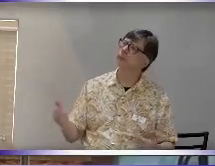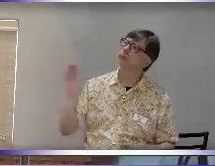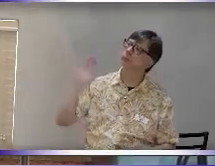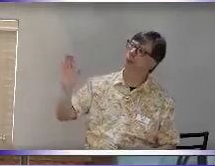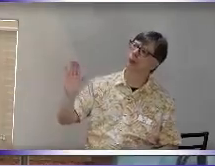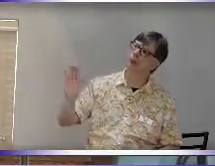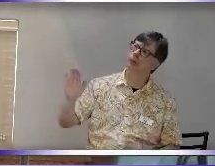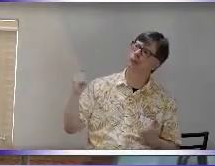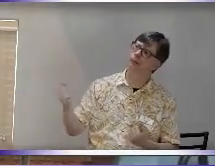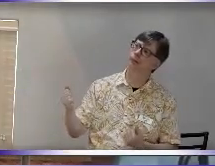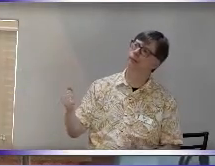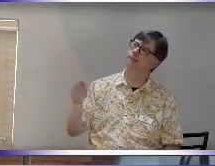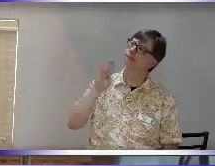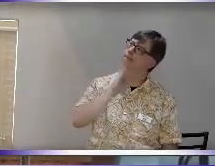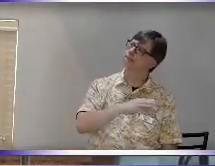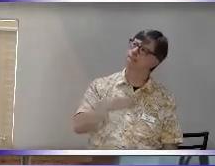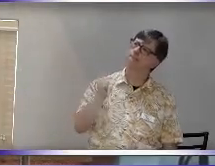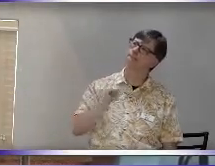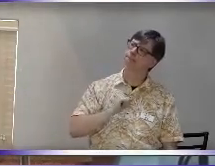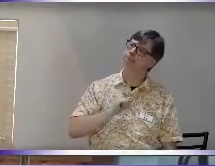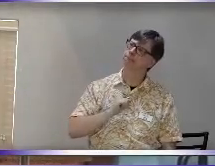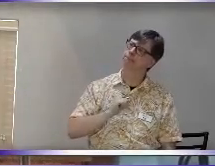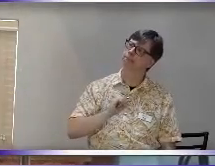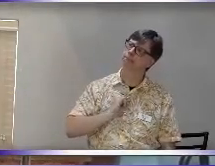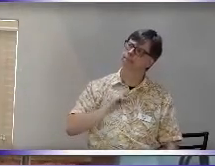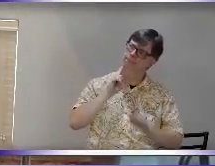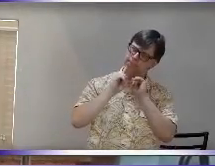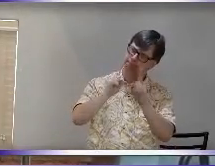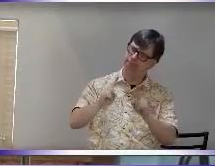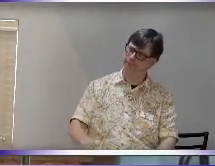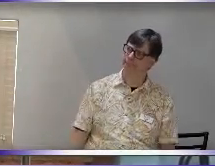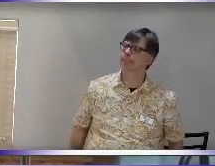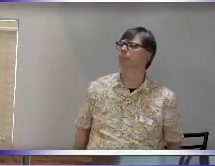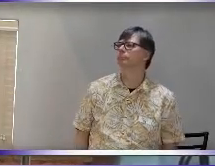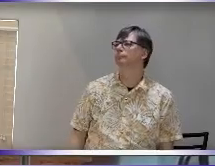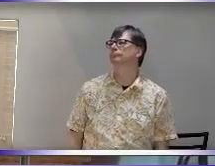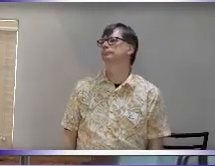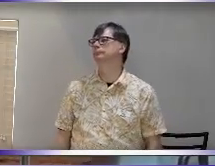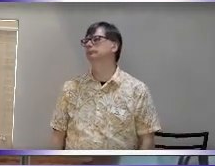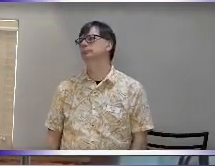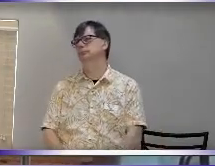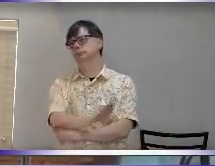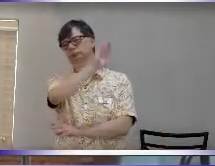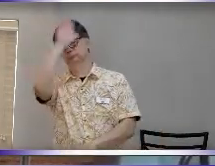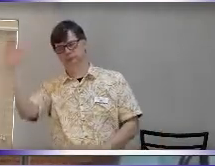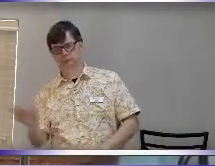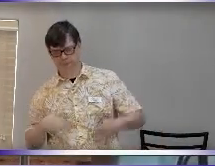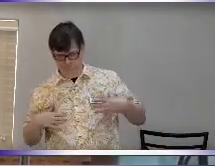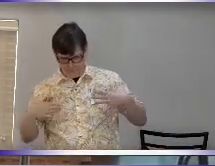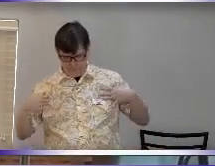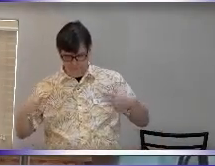me I'm talking about. So Ernest Holmes said in The Art of Life, all human